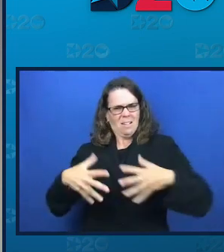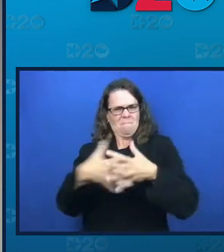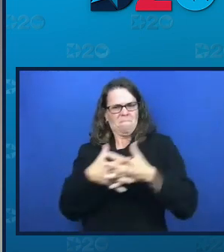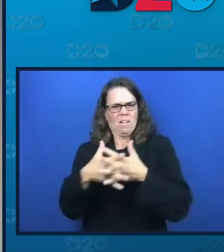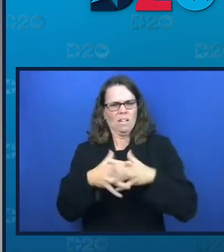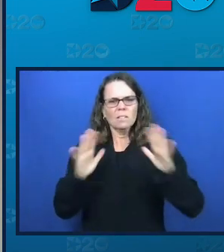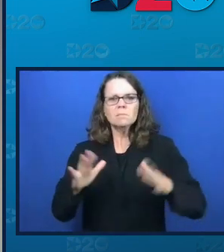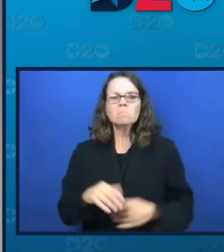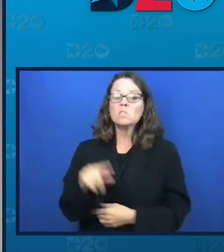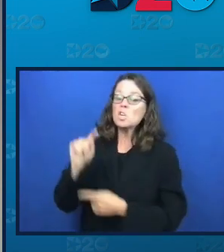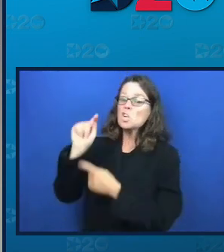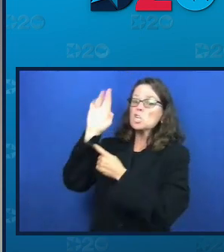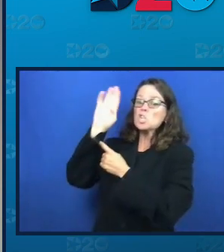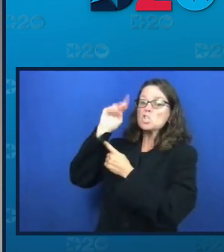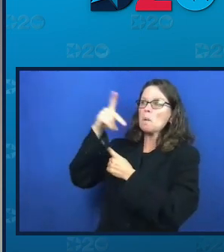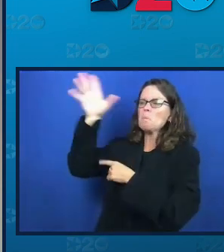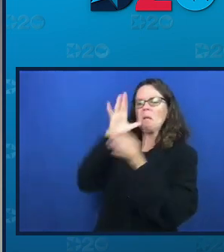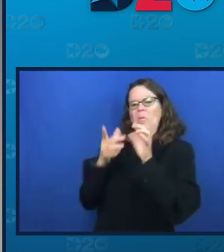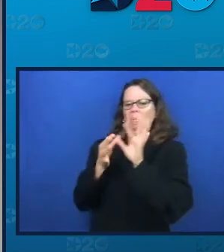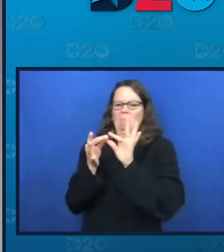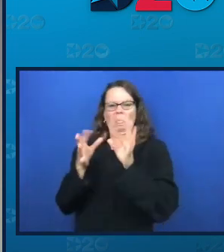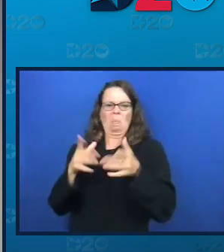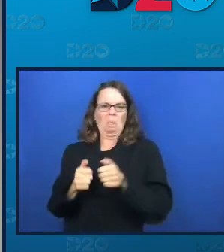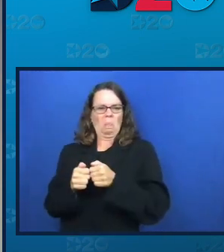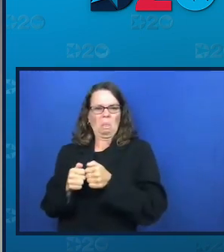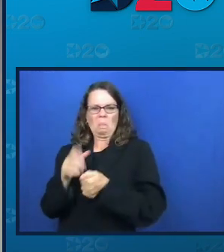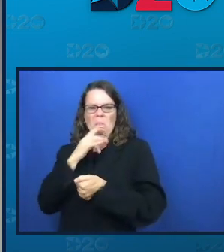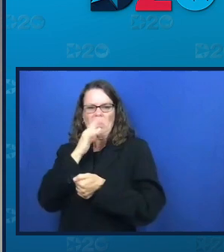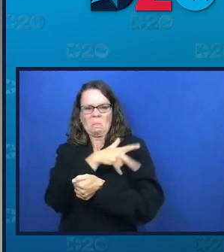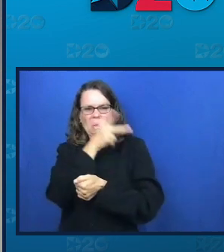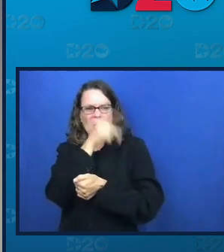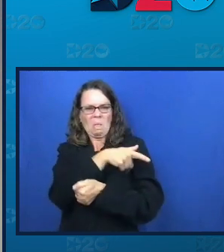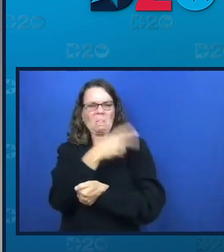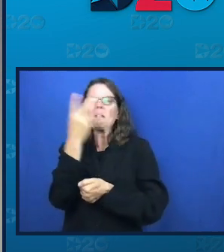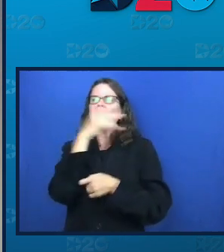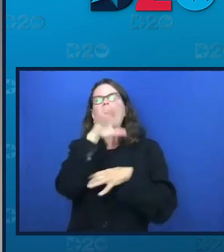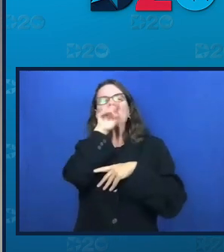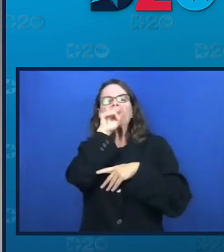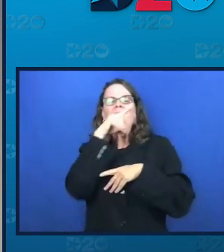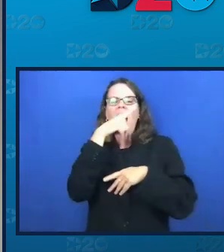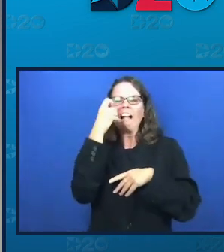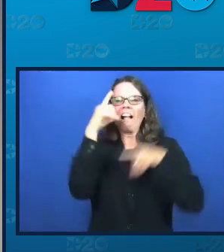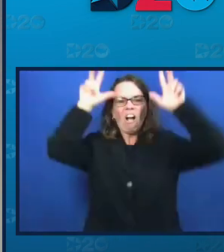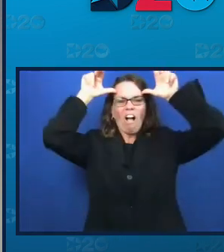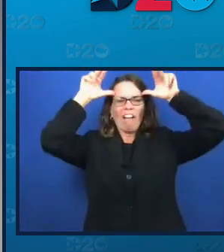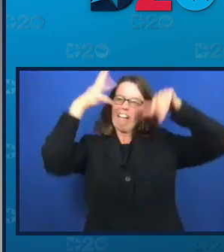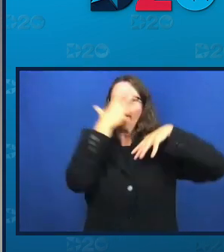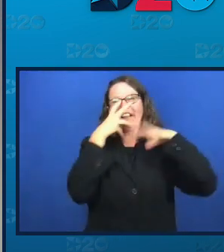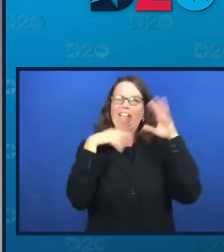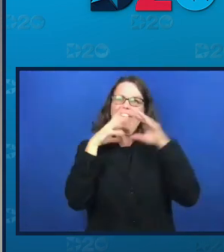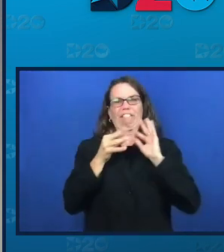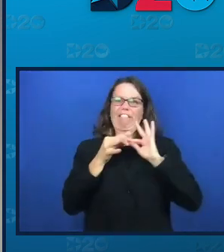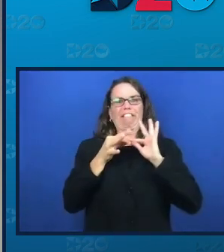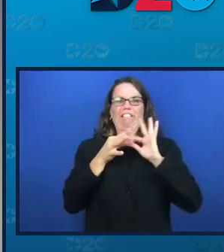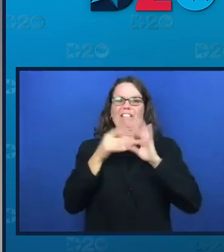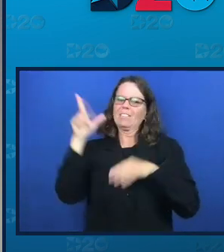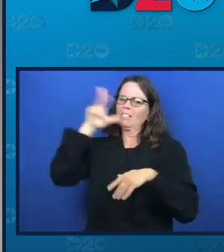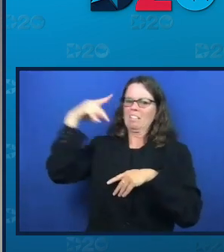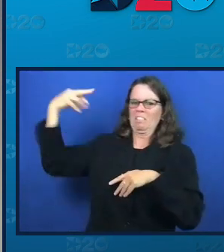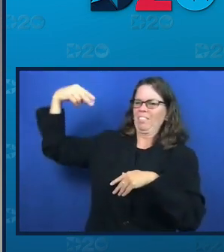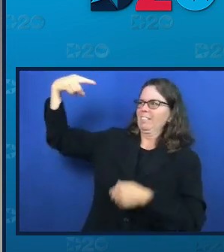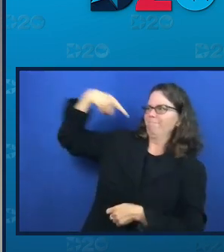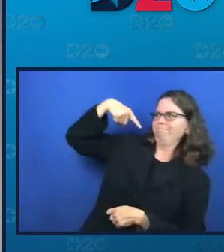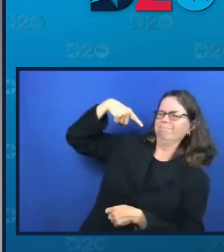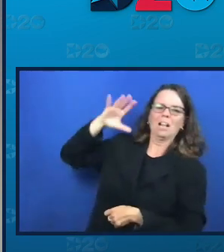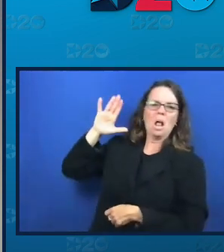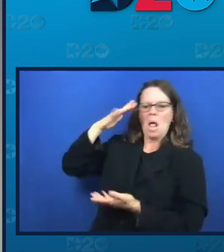a washed-up, horse-faced, no-talent has-been with low ratings. Well, with all due respect, sir, it takes one to know one. And now